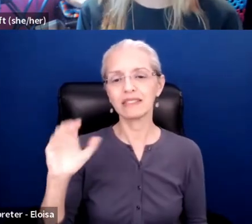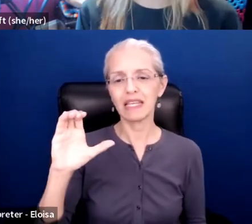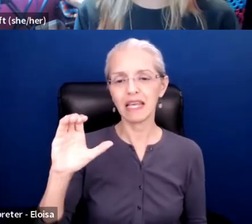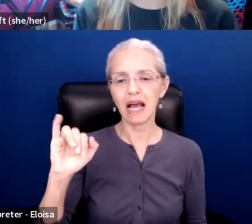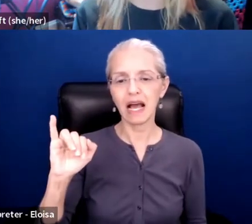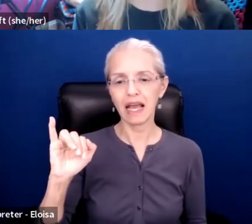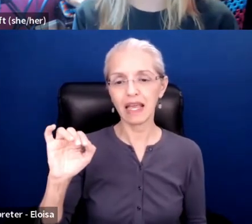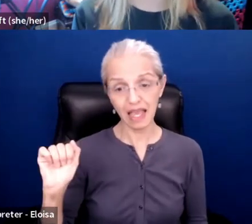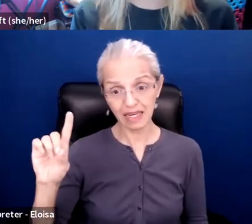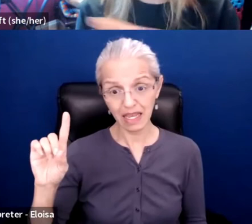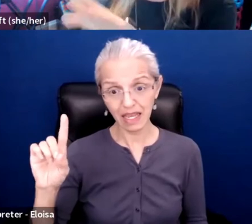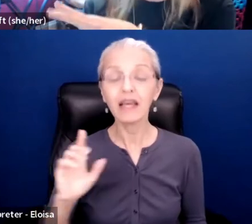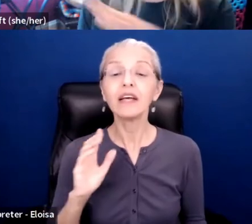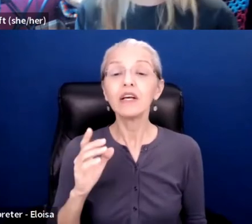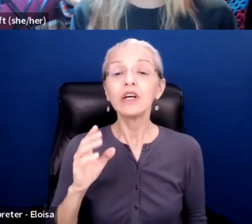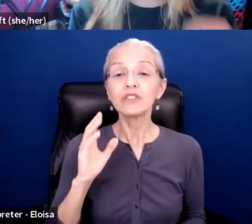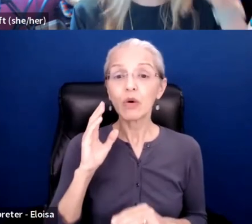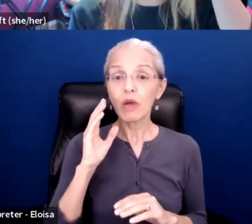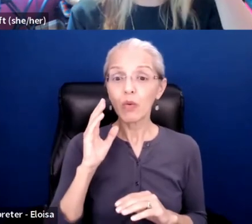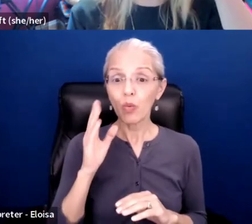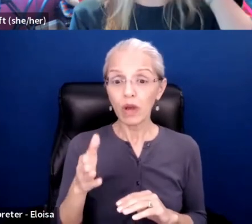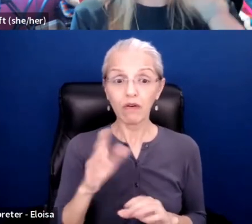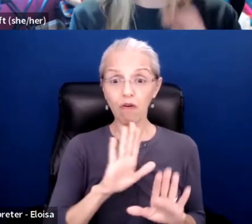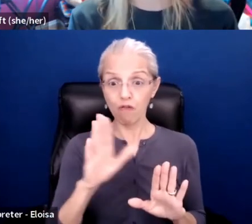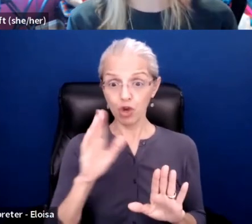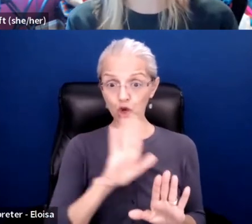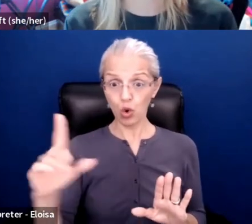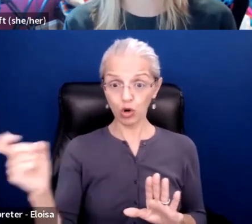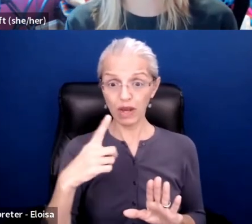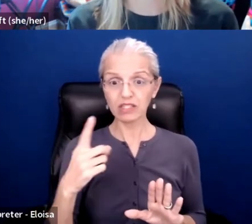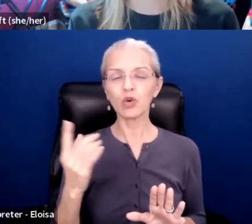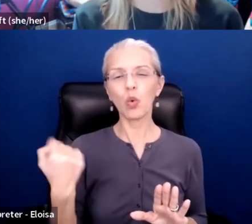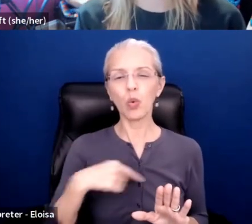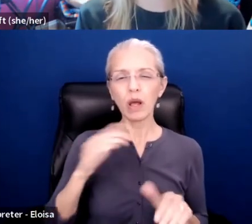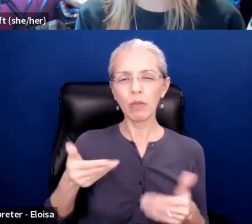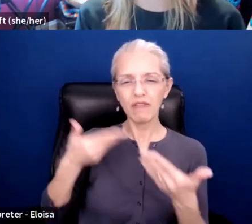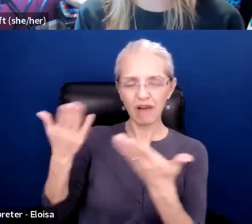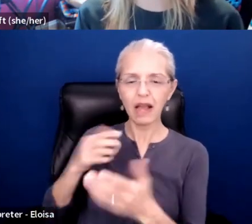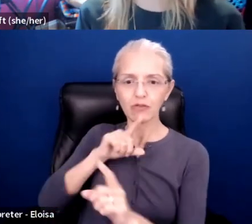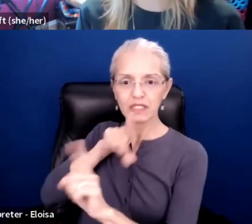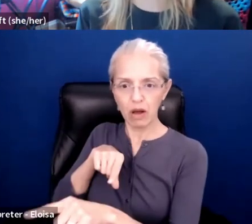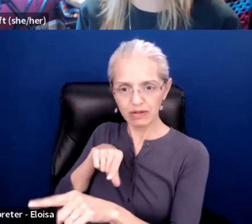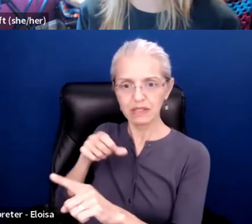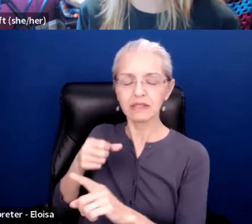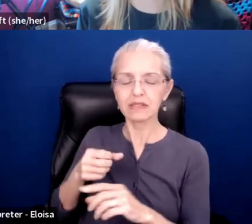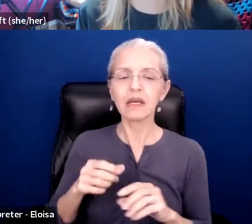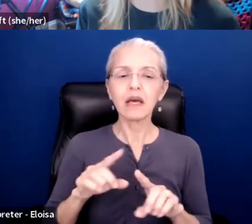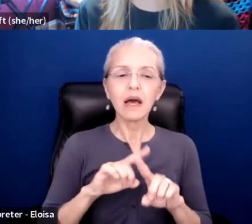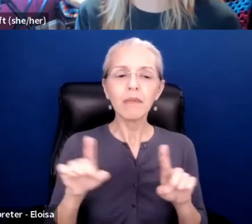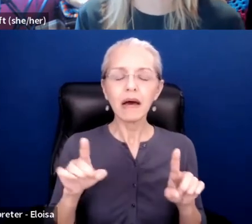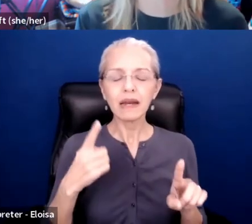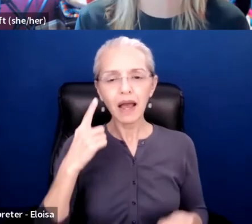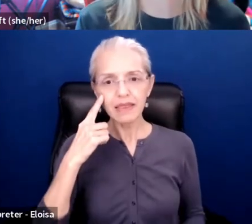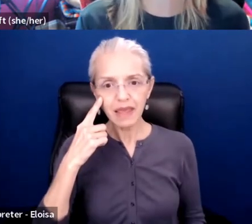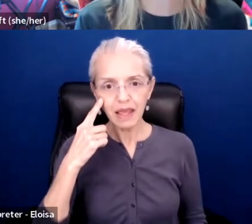So we will be sure for a lot of these questions, we'll also sort of provide written responses. But I think you know,